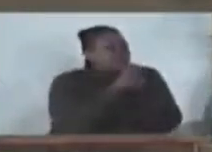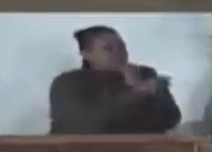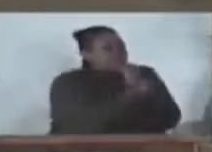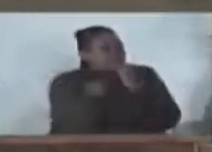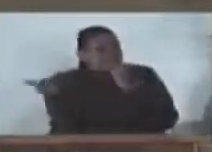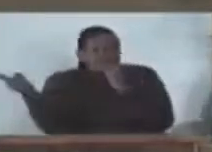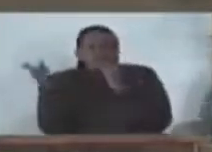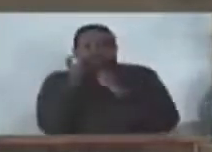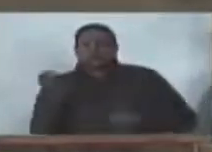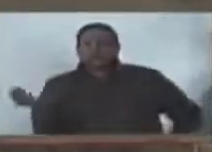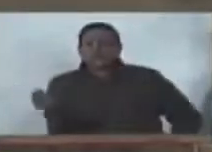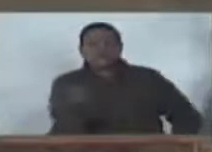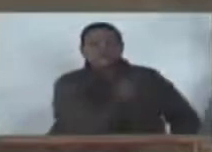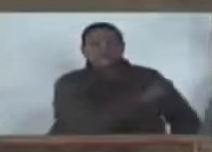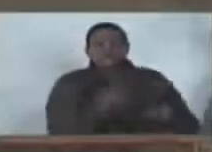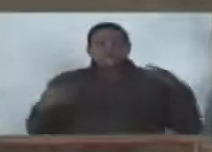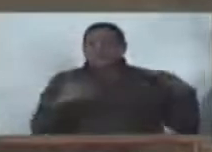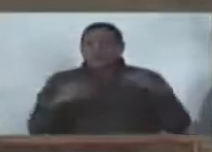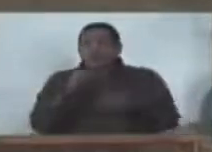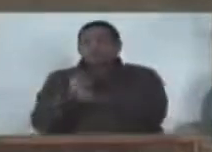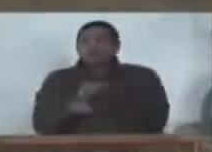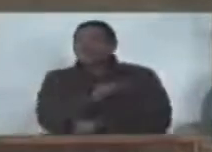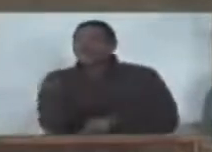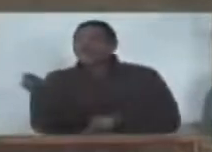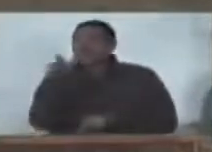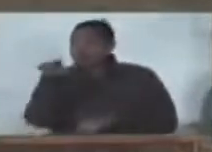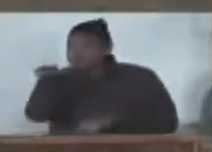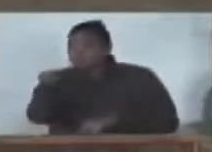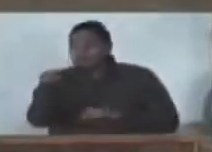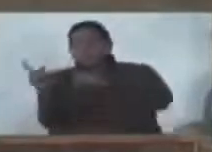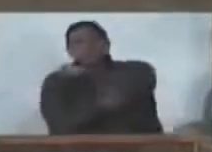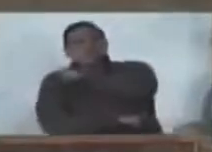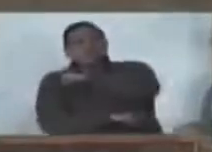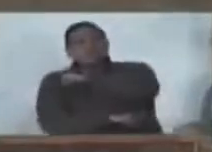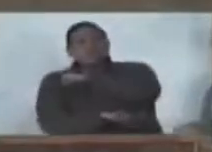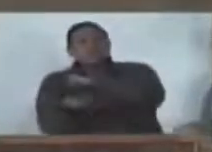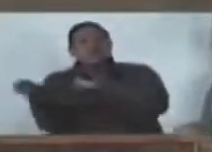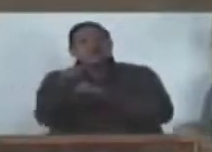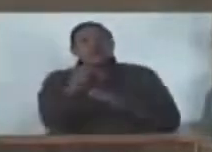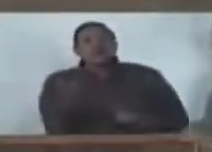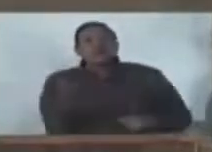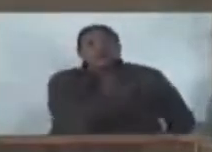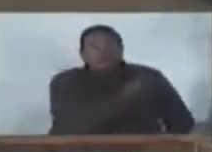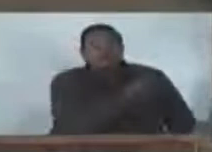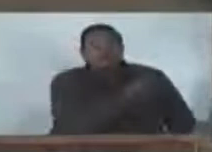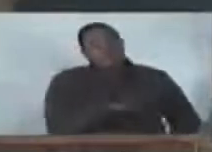violence and ensure that the perpetrators are punished and that the victims get